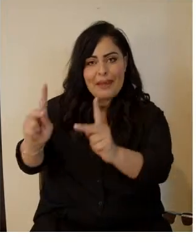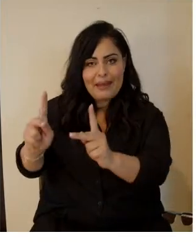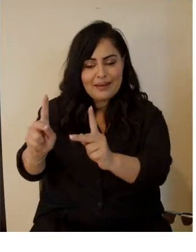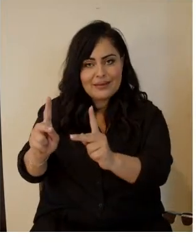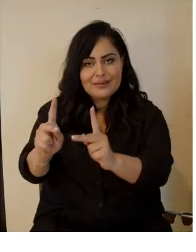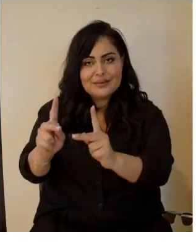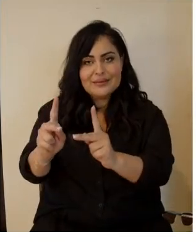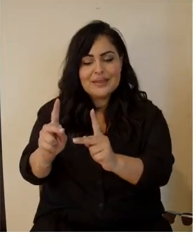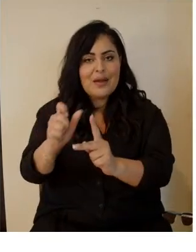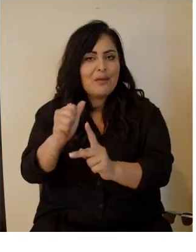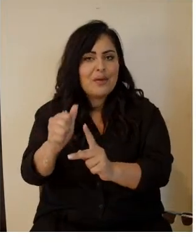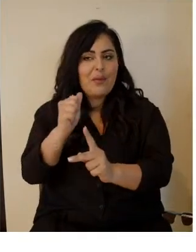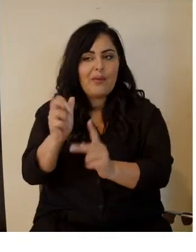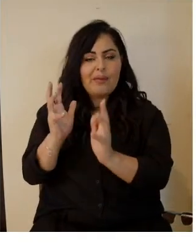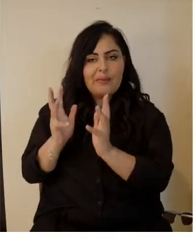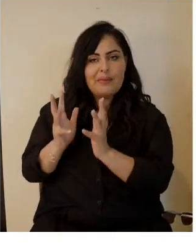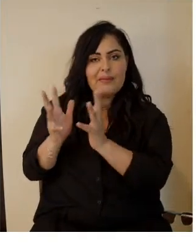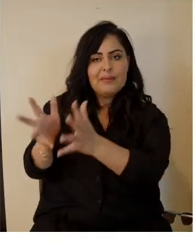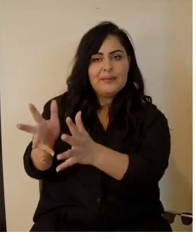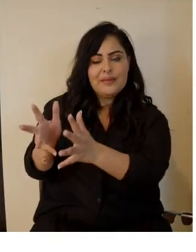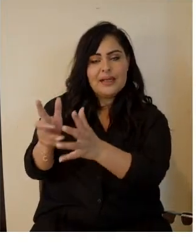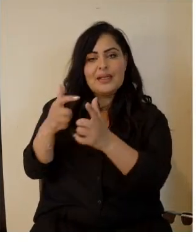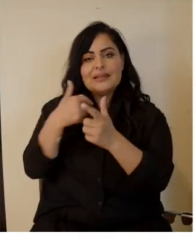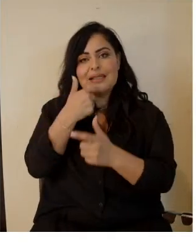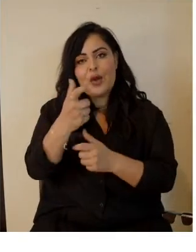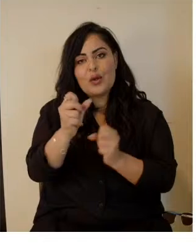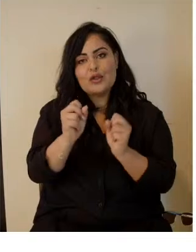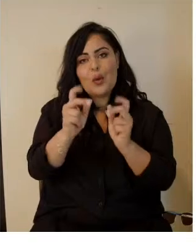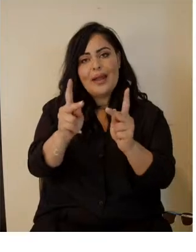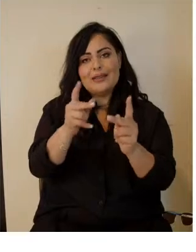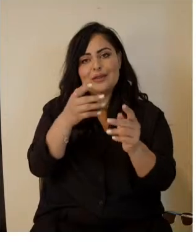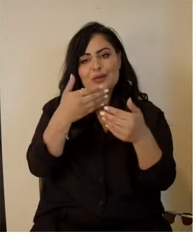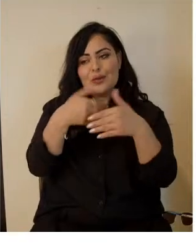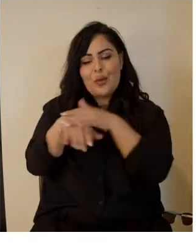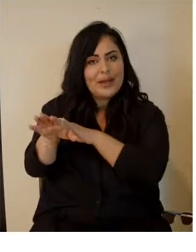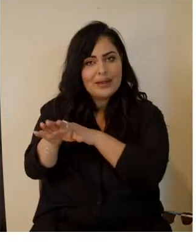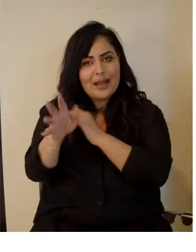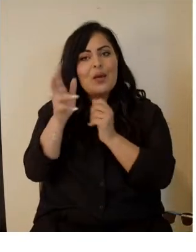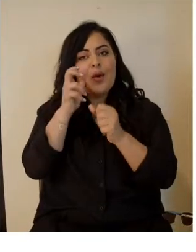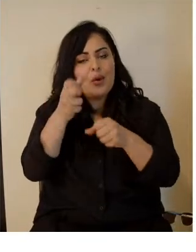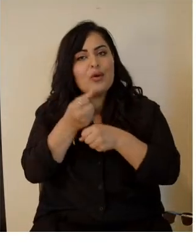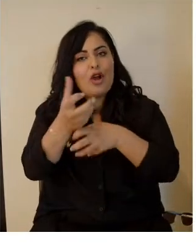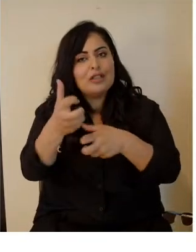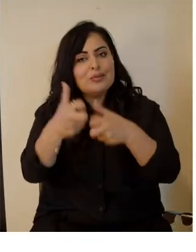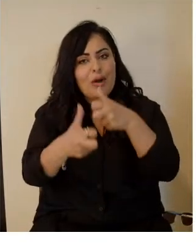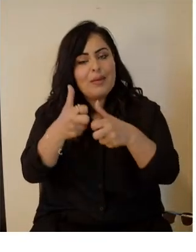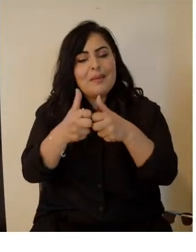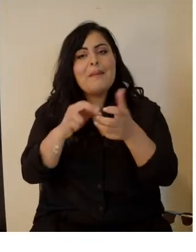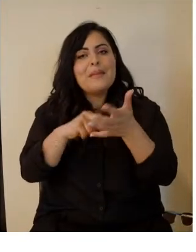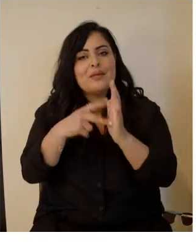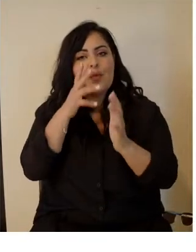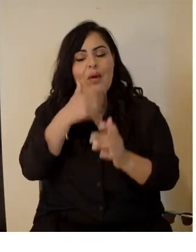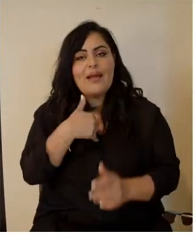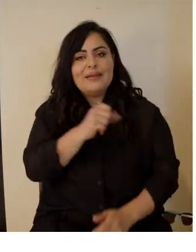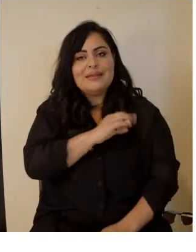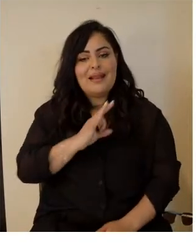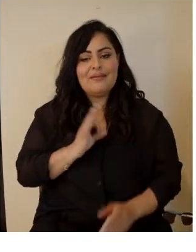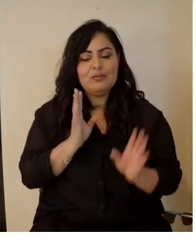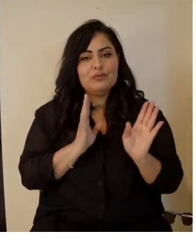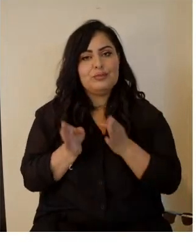gonna walk away and tell you, oh, it's okay to go in. That could cause problems. So we will have personnel in place, and we will